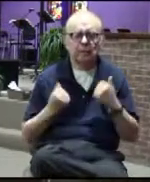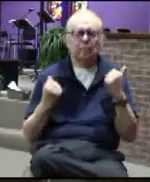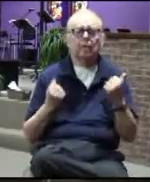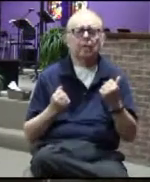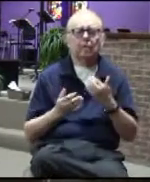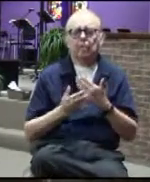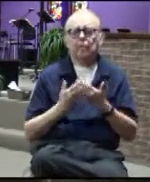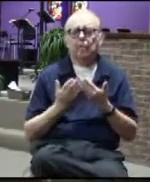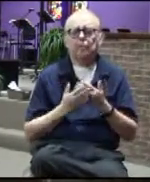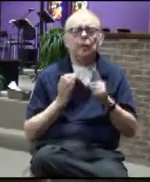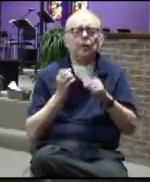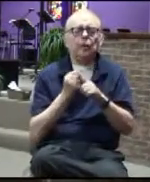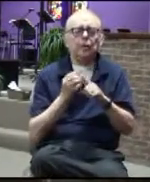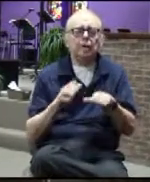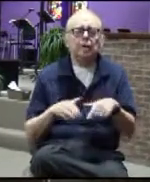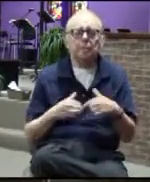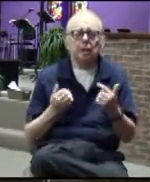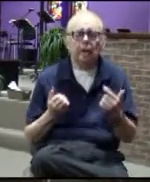you're barely holding on